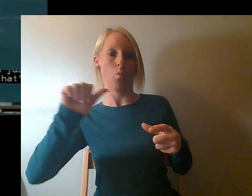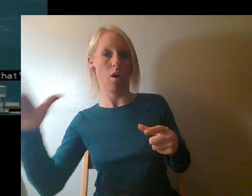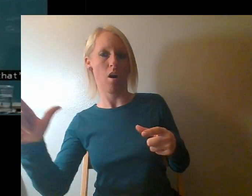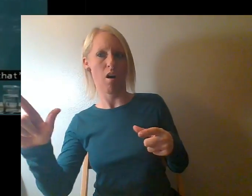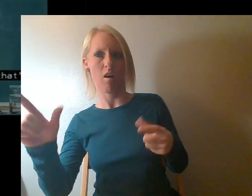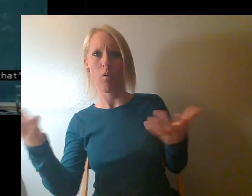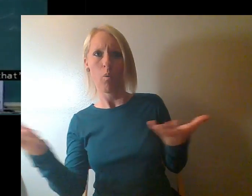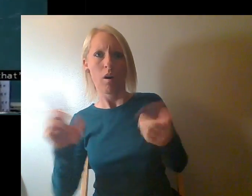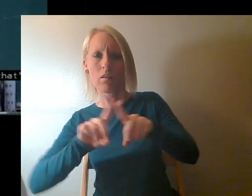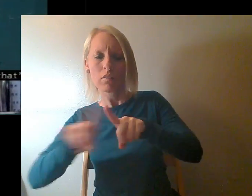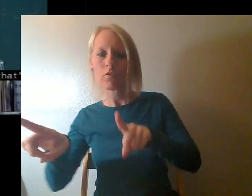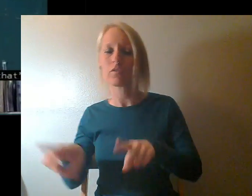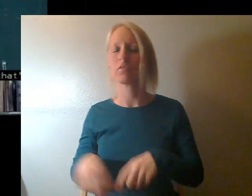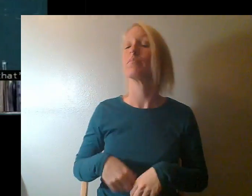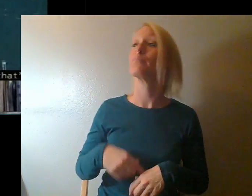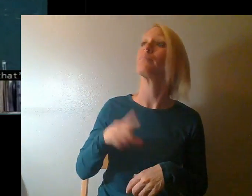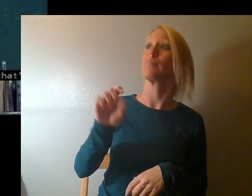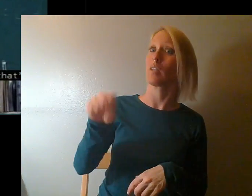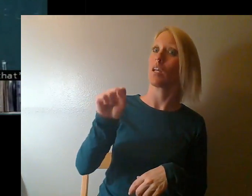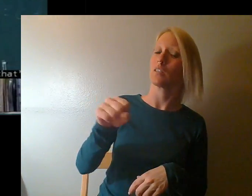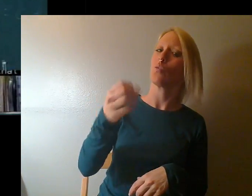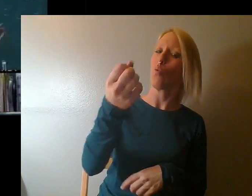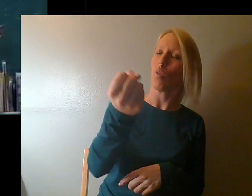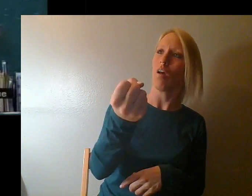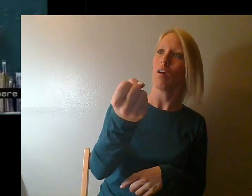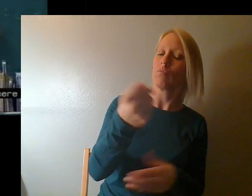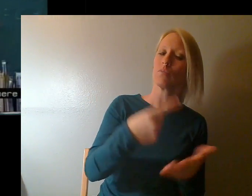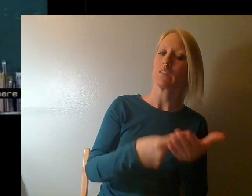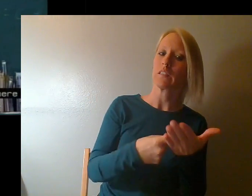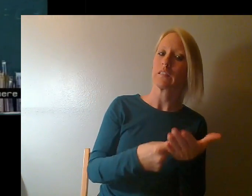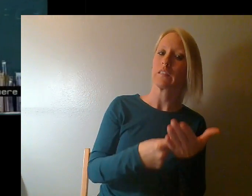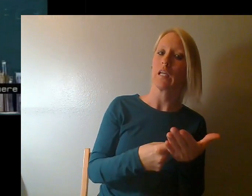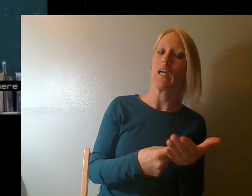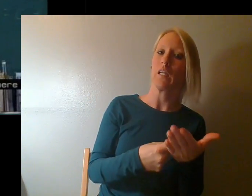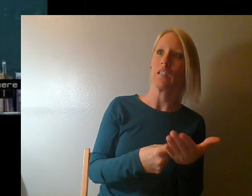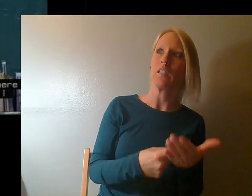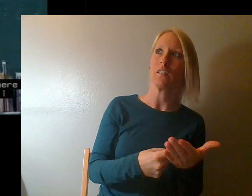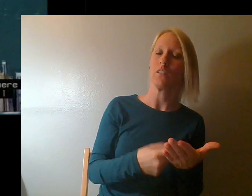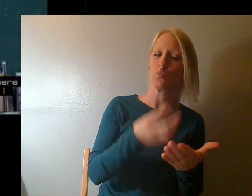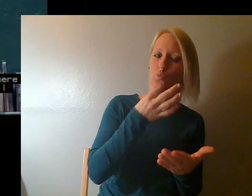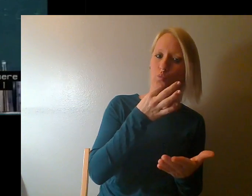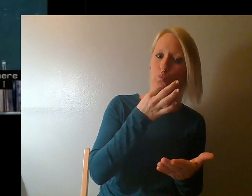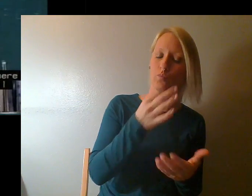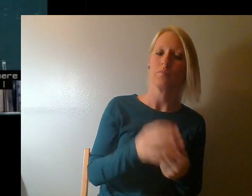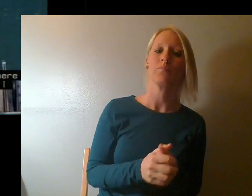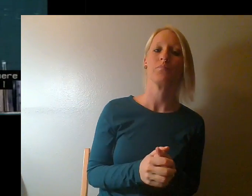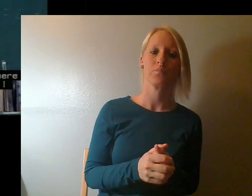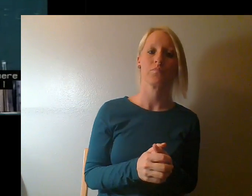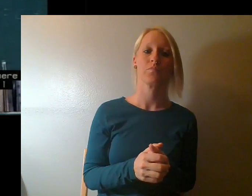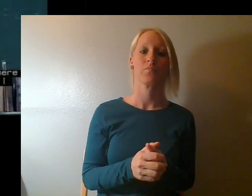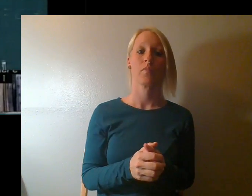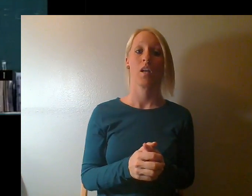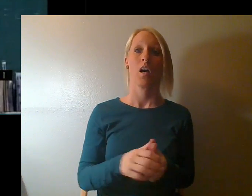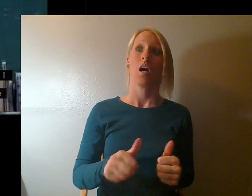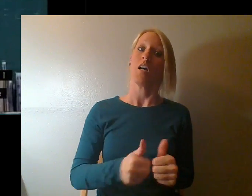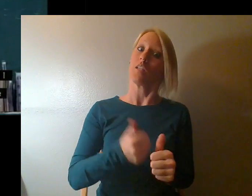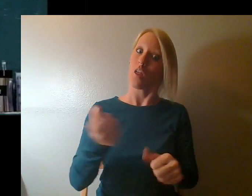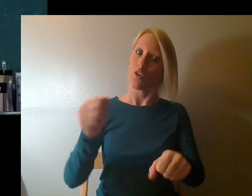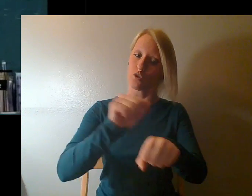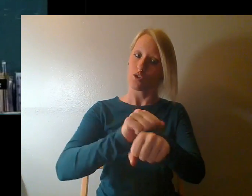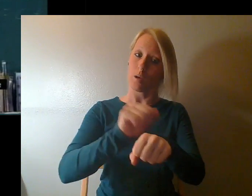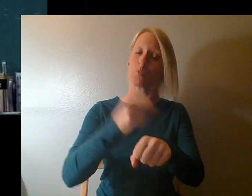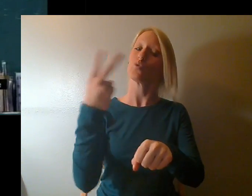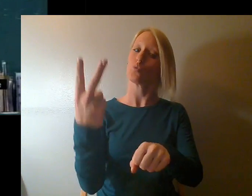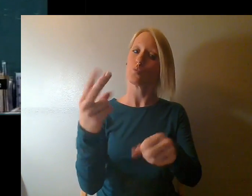important comparison. All right? Let's first figure out there is another job that the cell membrane does. Actually, there are two more things it